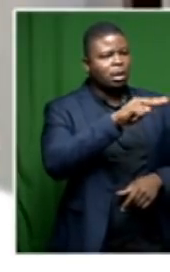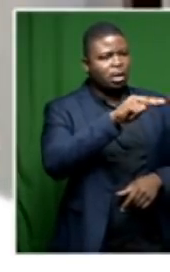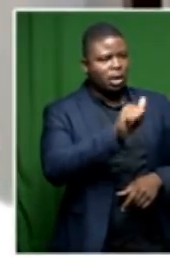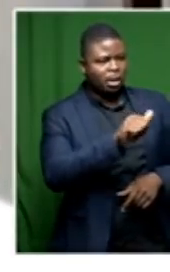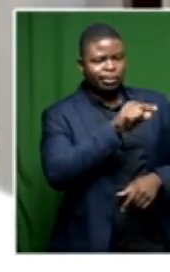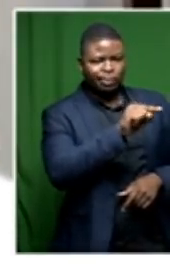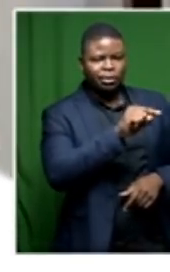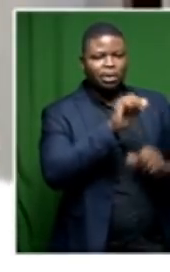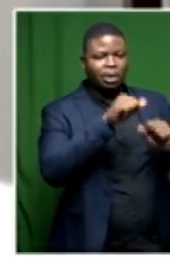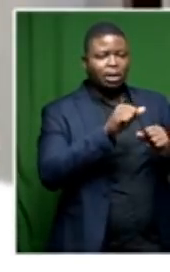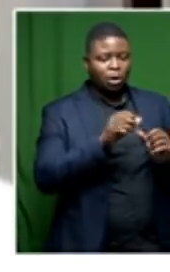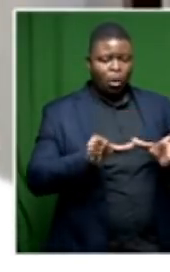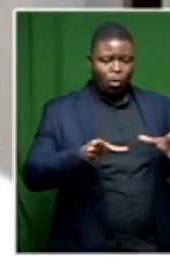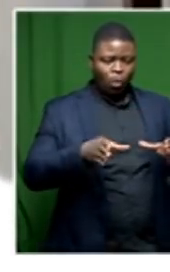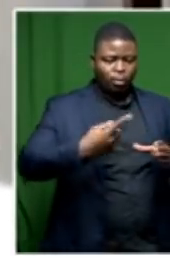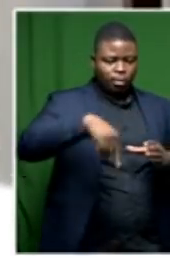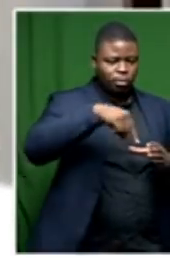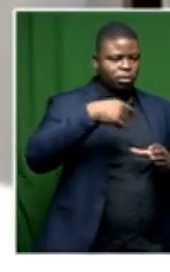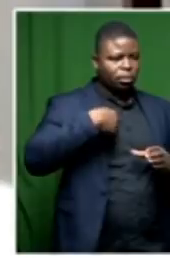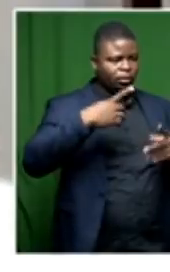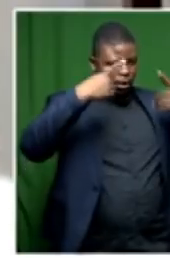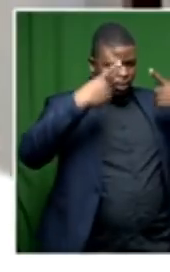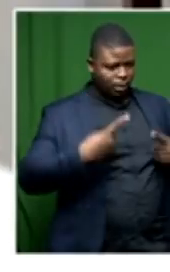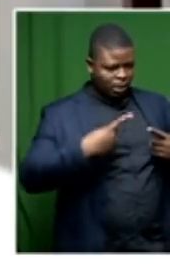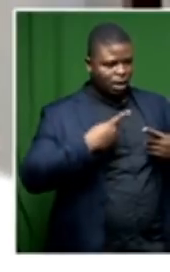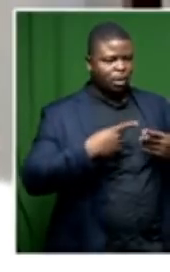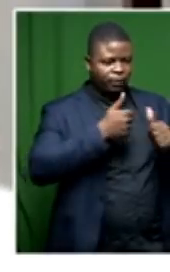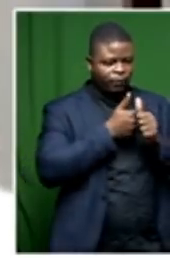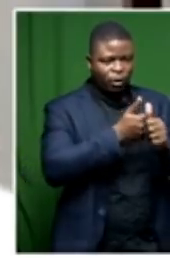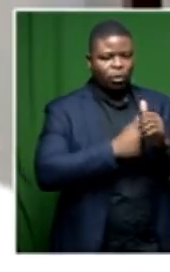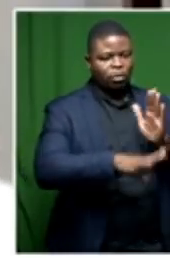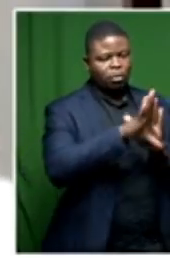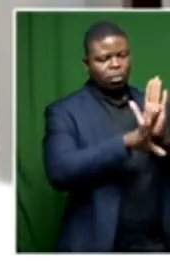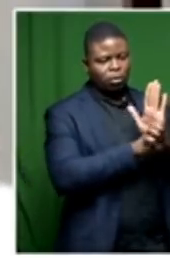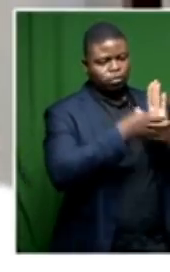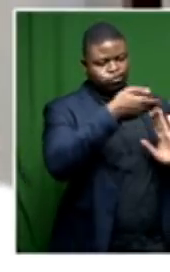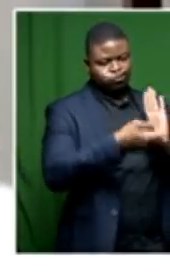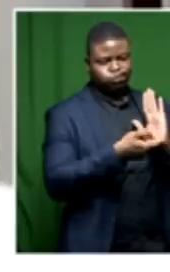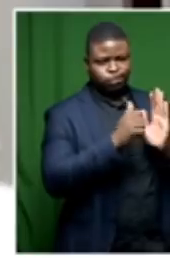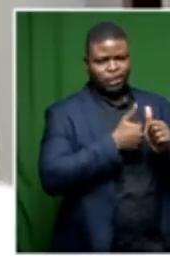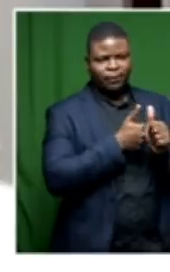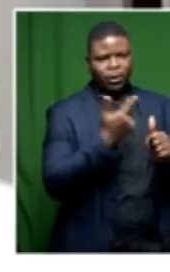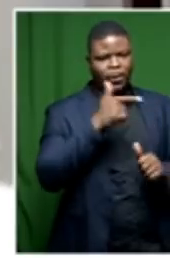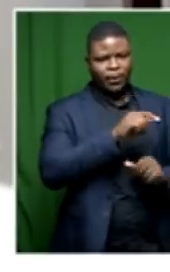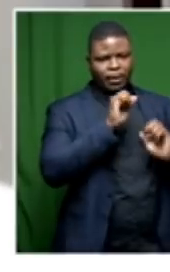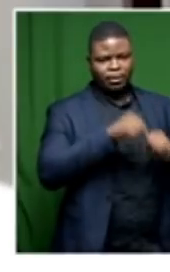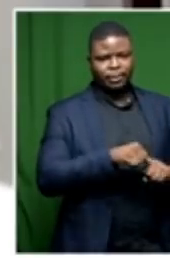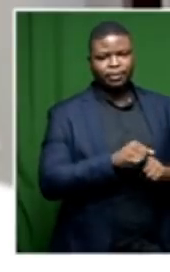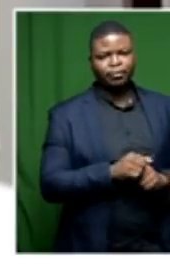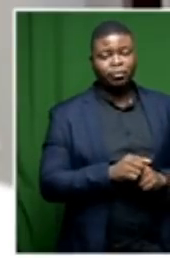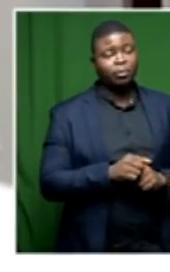bases its decisions on the Code of Conduct, as we have correctly indicated. The Code of Conduct defines